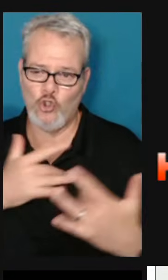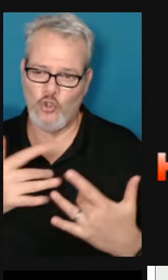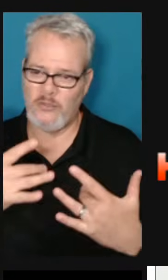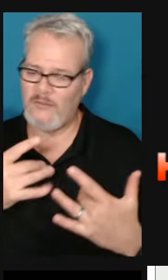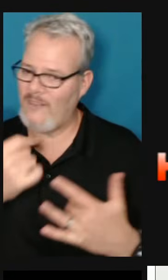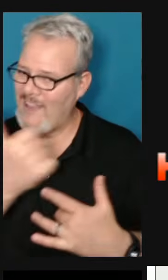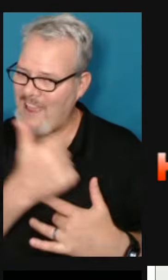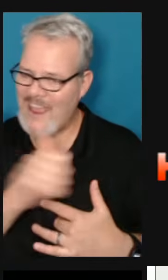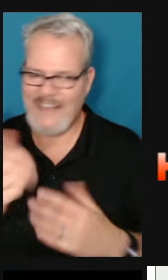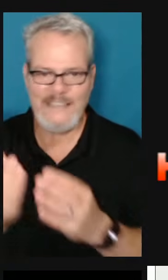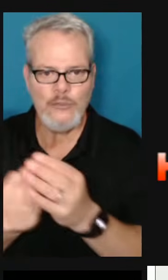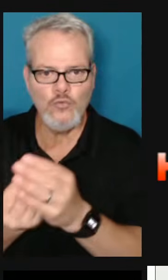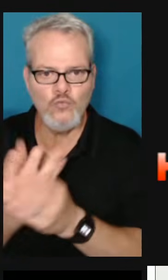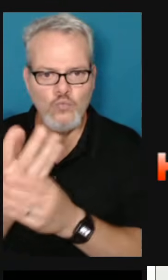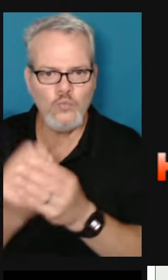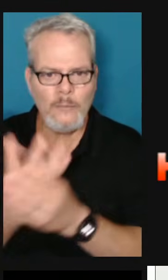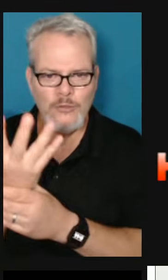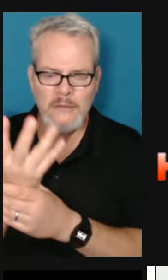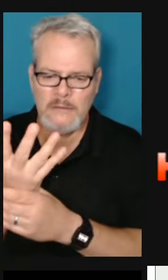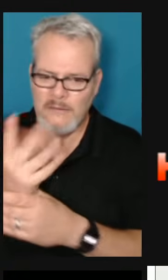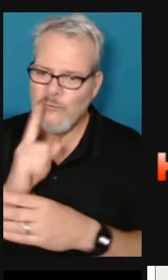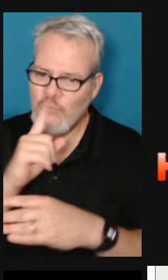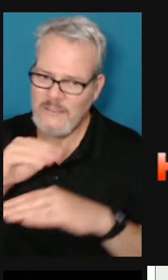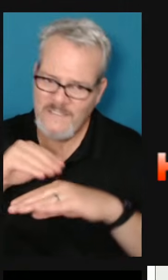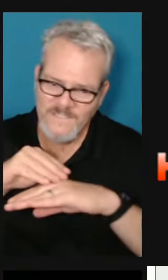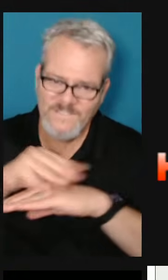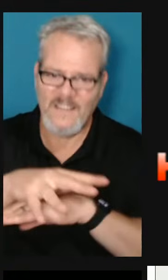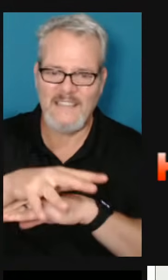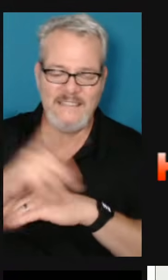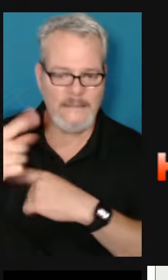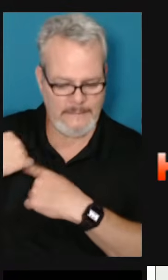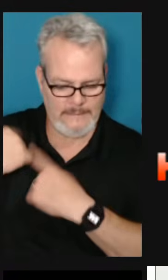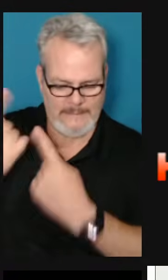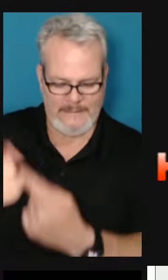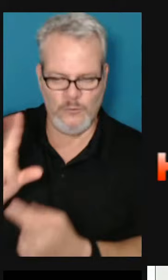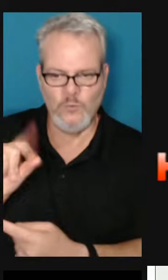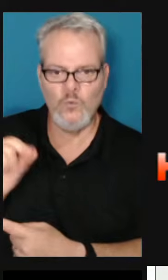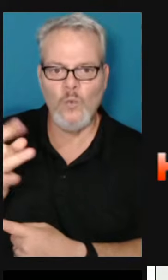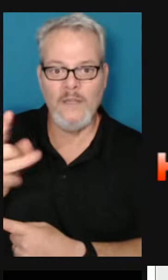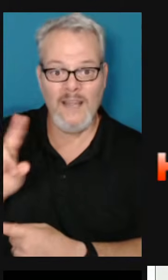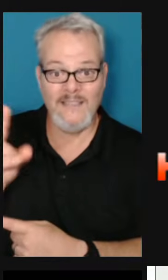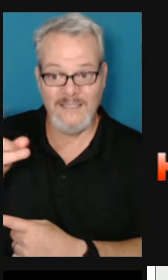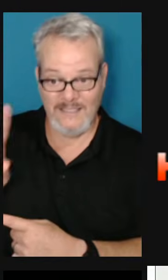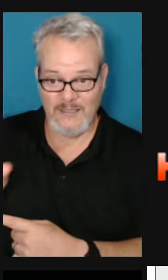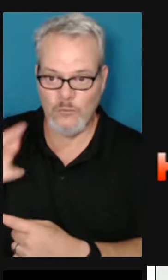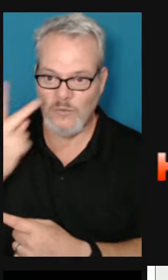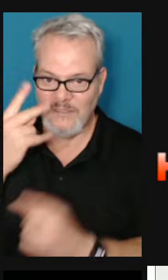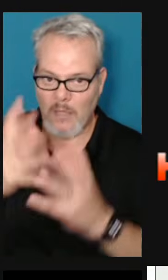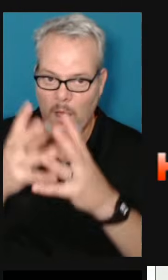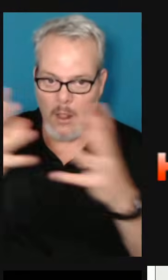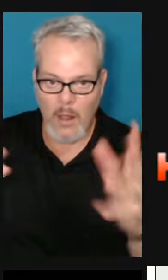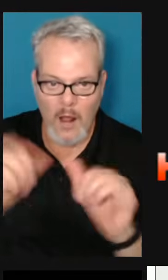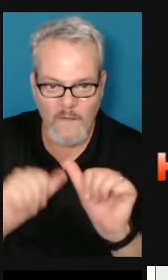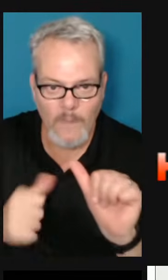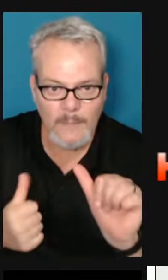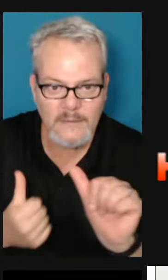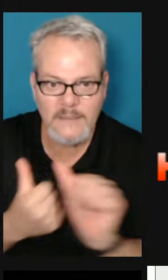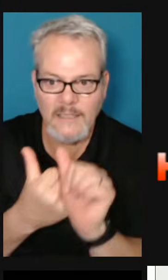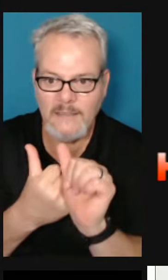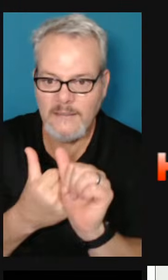community since 2018, really, right? And so they're putting lots of updates. In this one, I